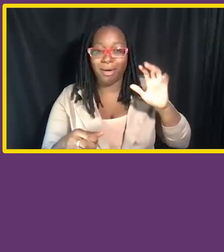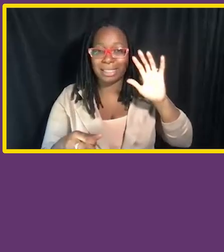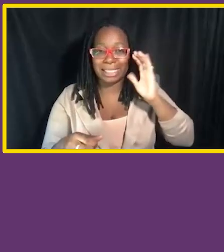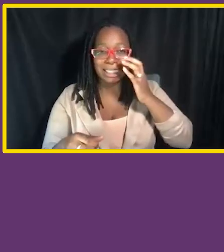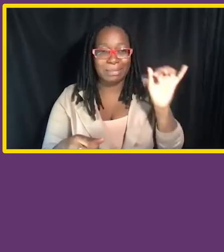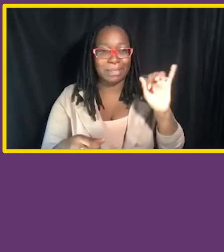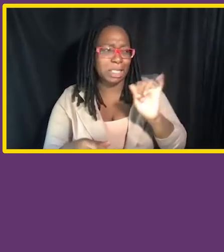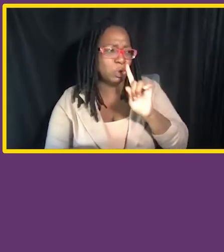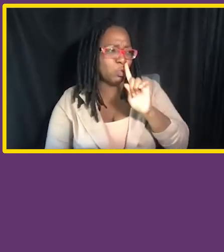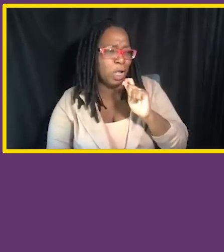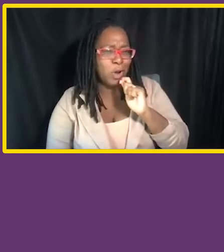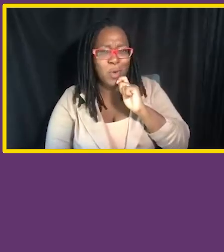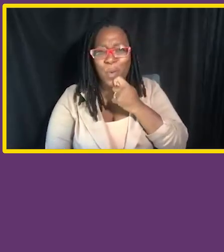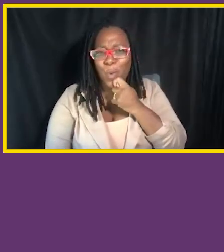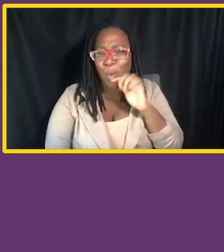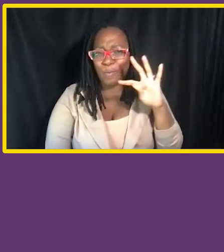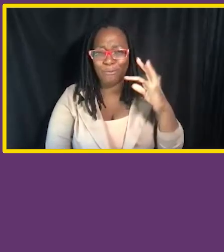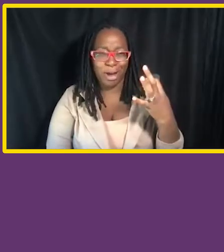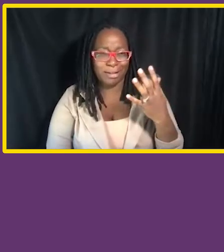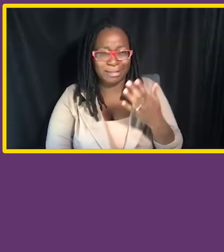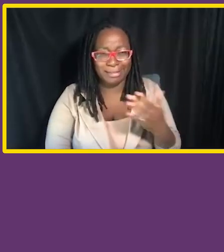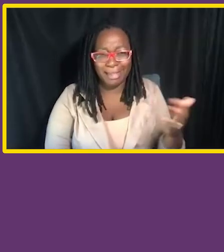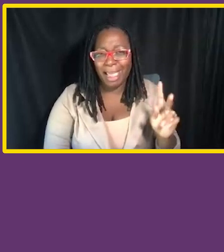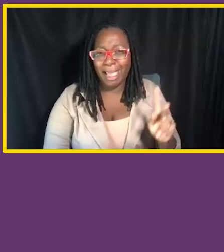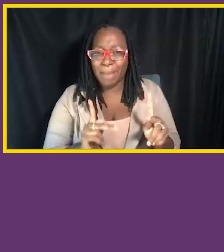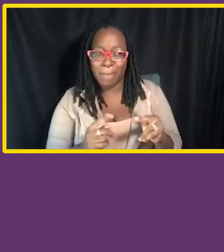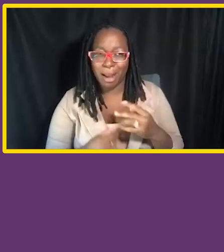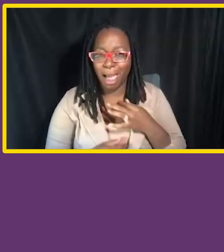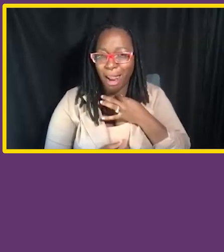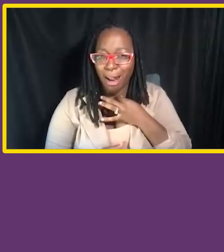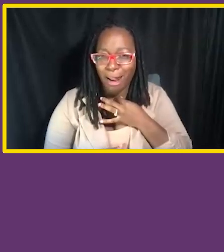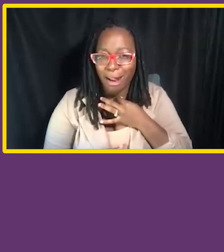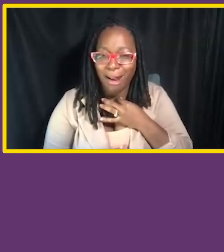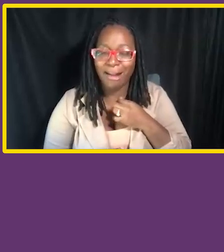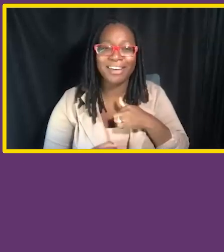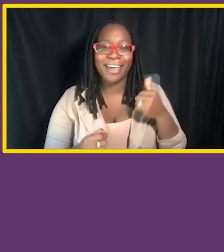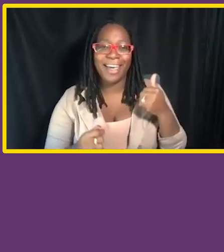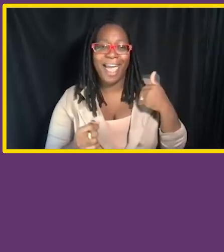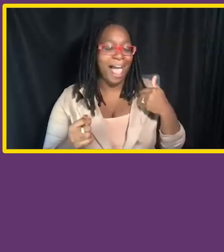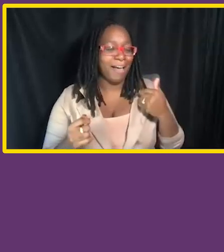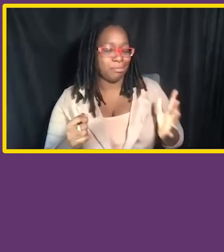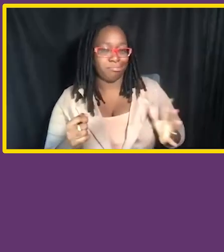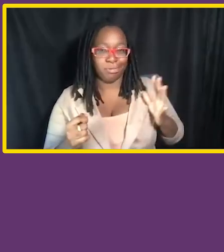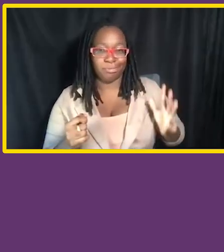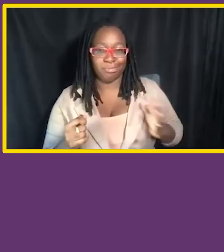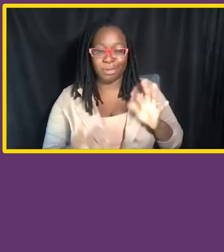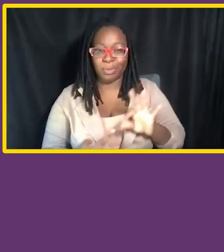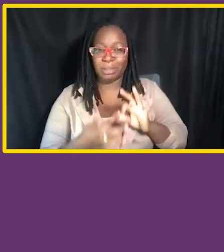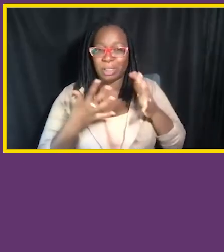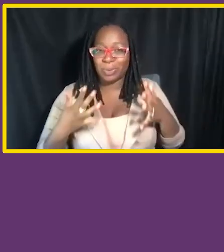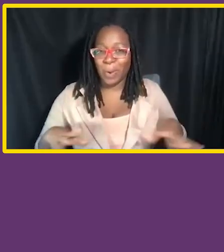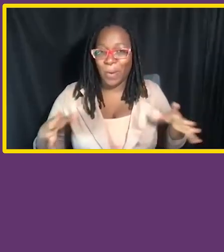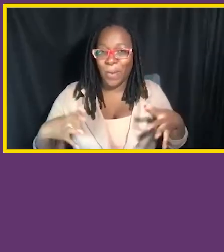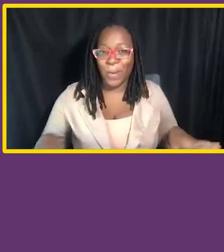that everybody's secretly into, and it's kind of like niche, and we have special clothes that we wear and smoke cigarettes or